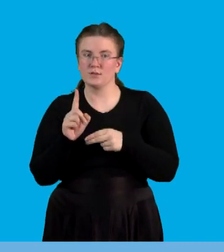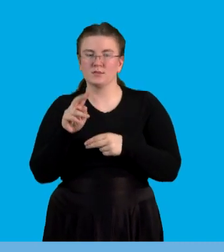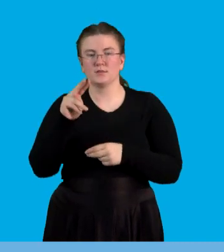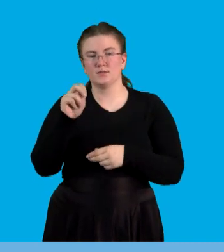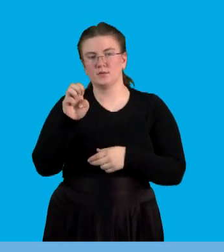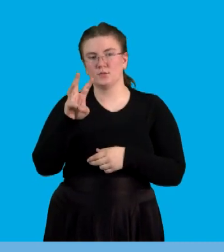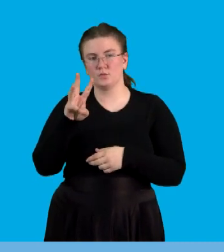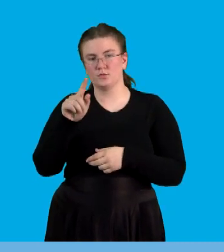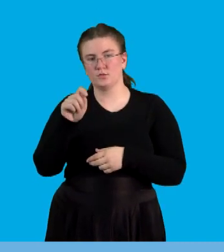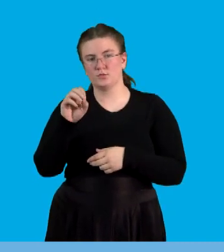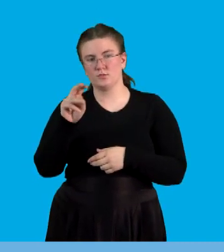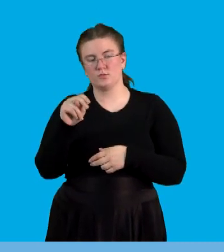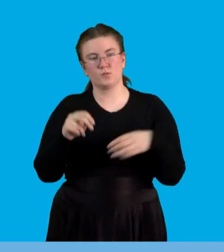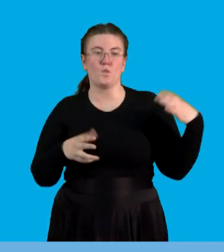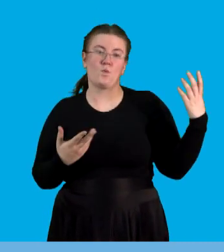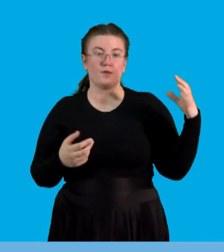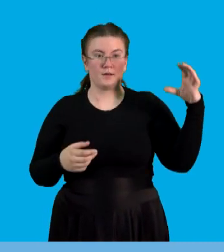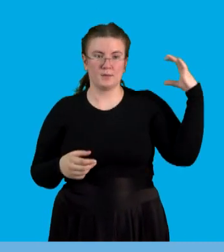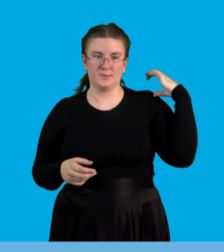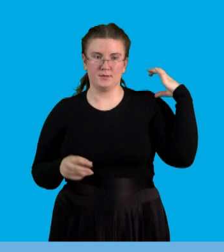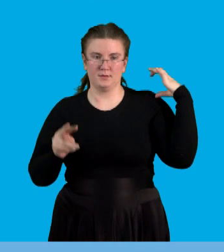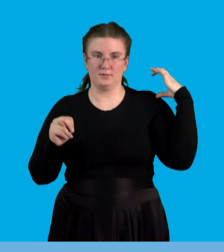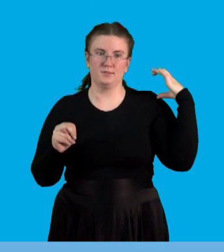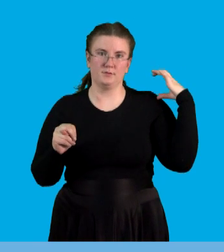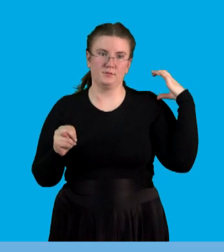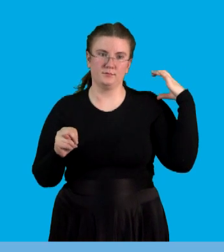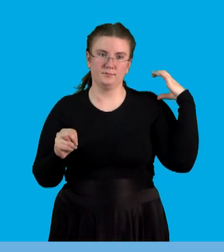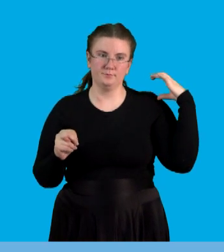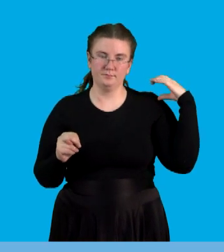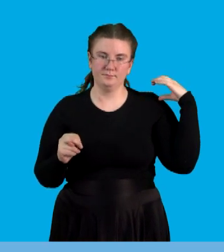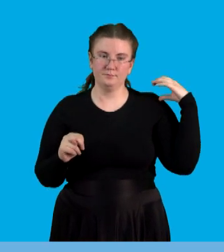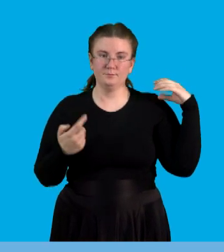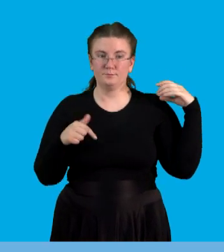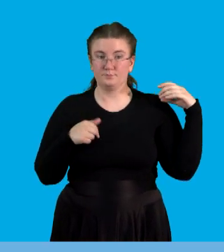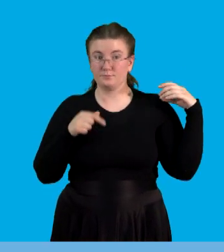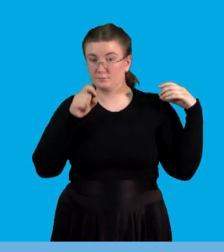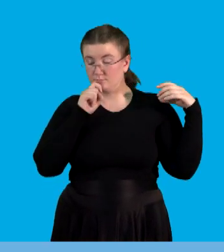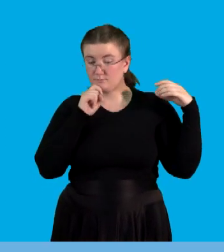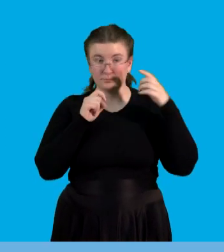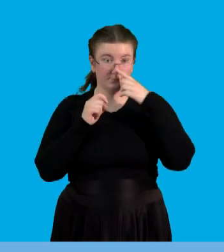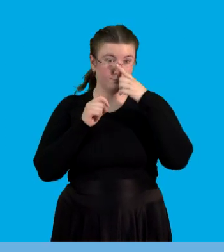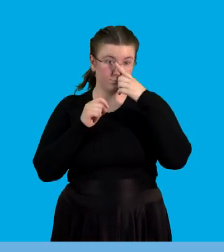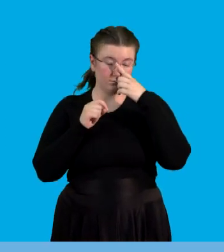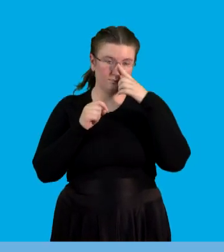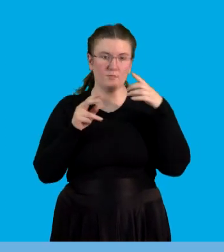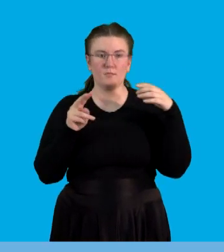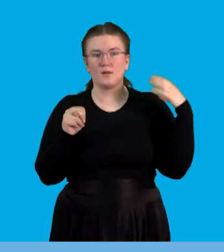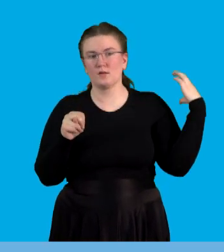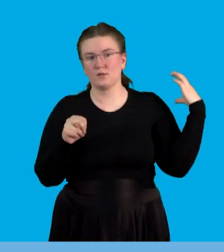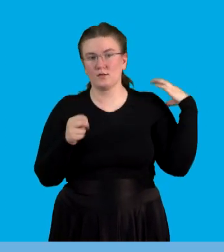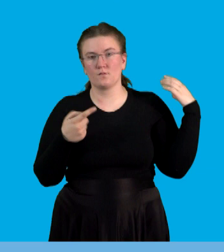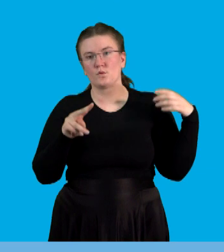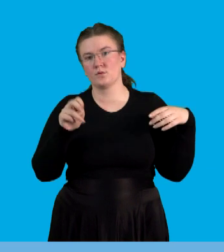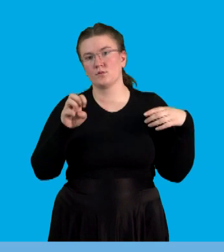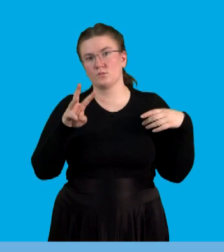to be Newton, which is capital letter N. So we're measuring any force in newtons, be it weight, be it